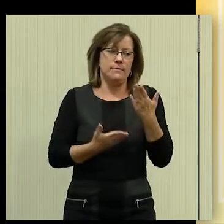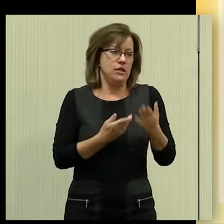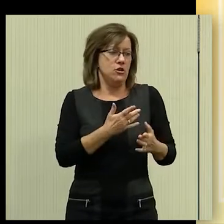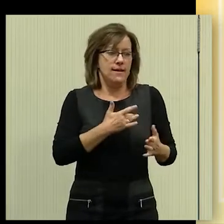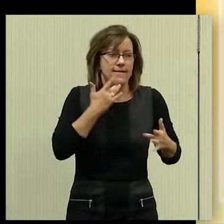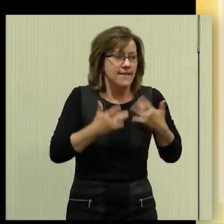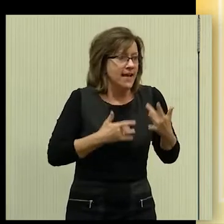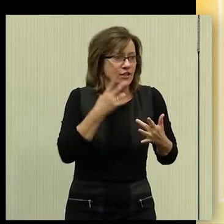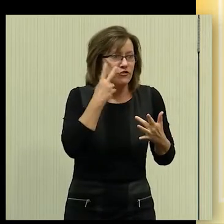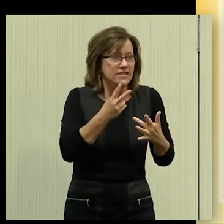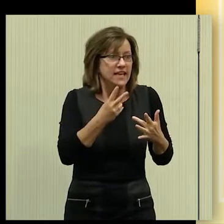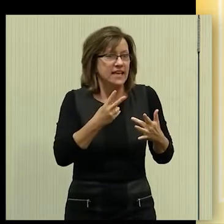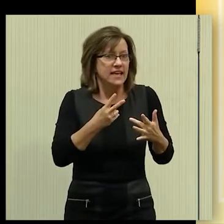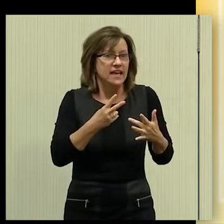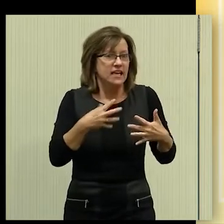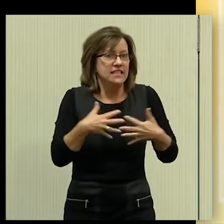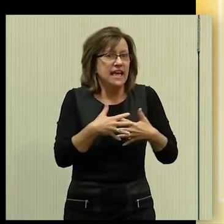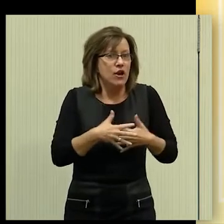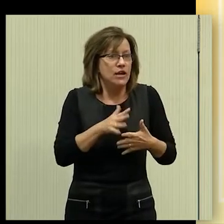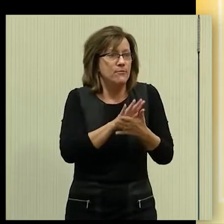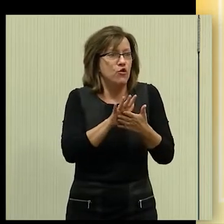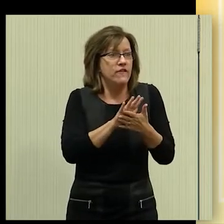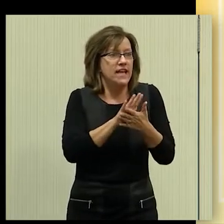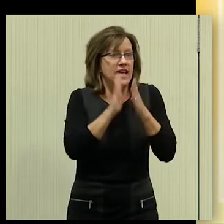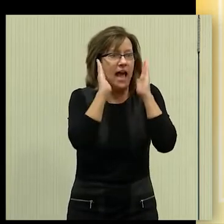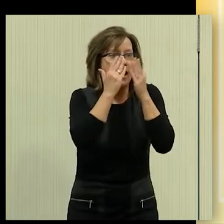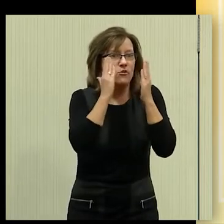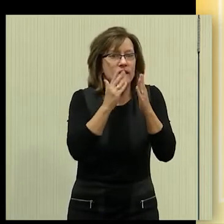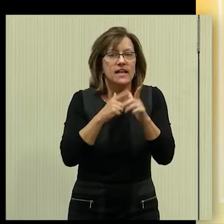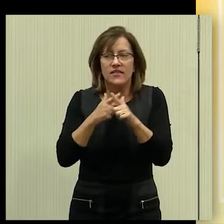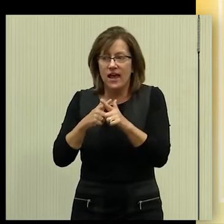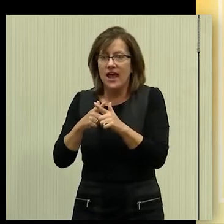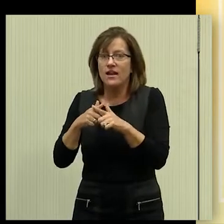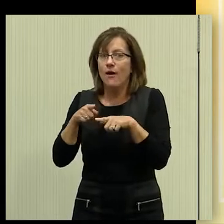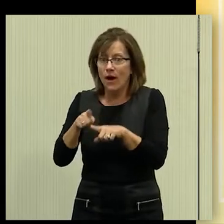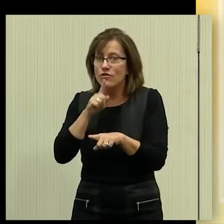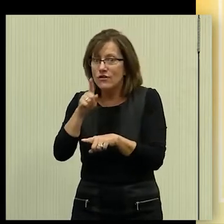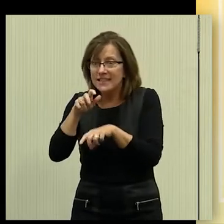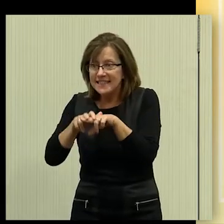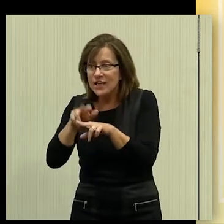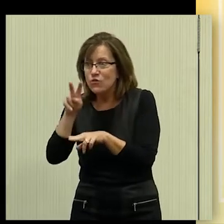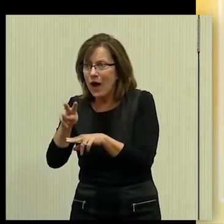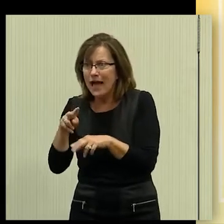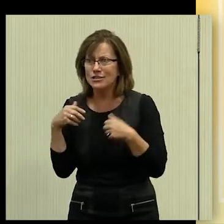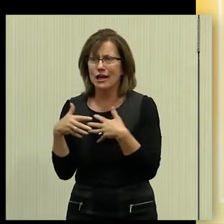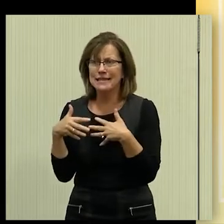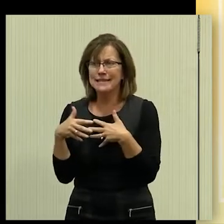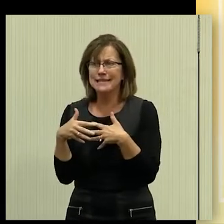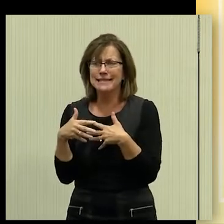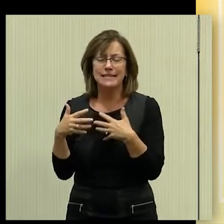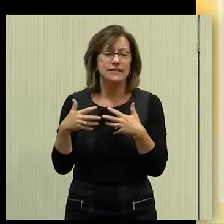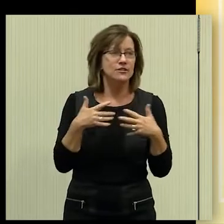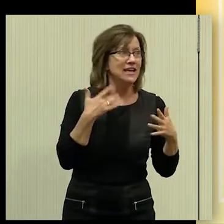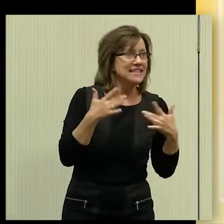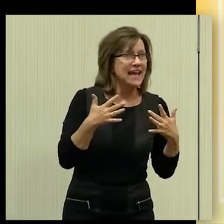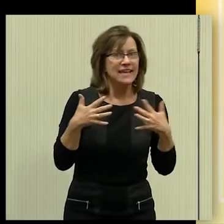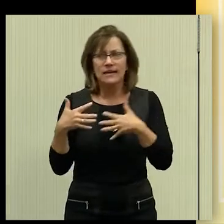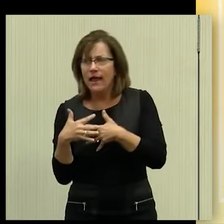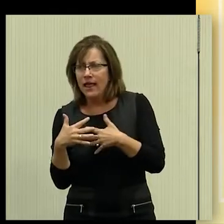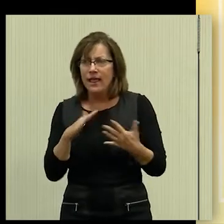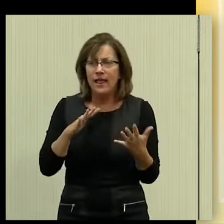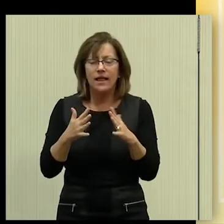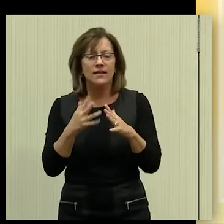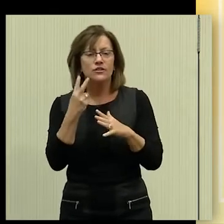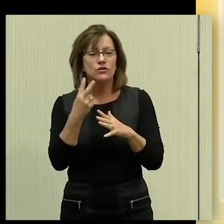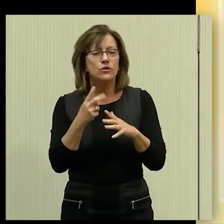to see that scary movie, Halloween, but then you may be terrified when you watch that movie. So you may have two different emotions about the